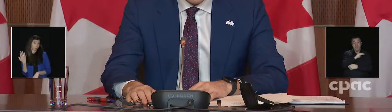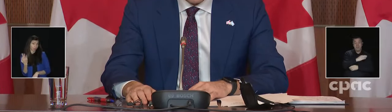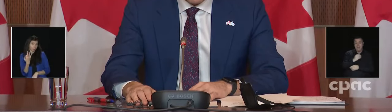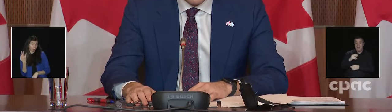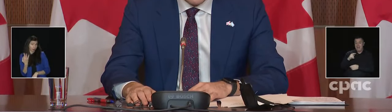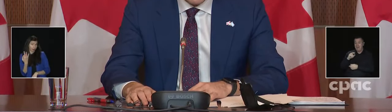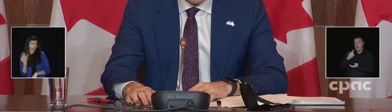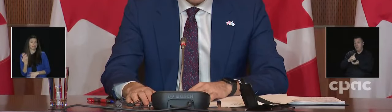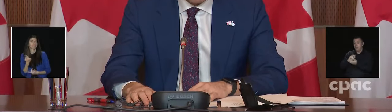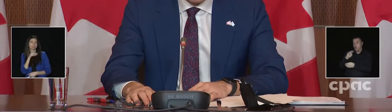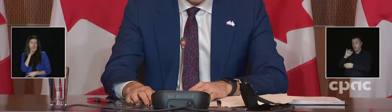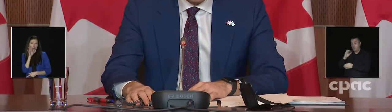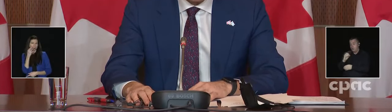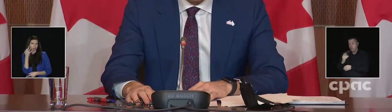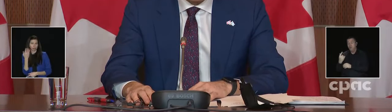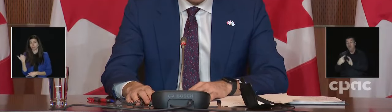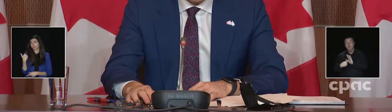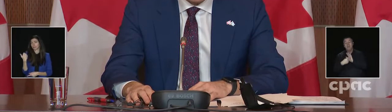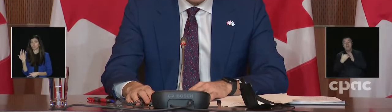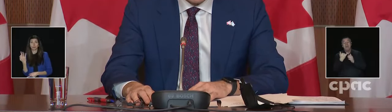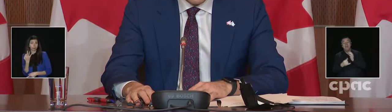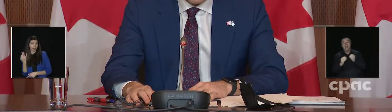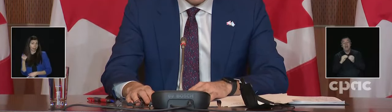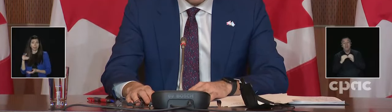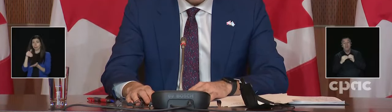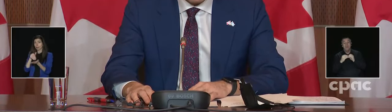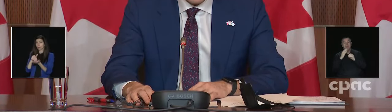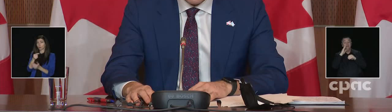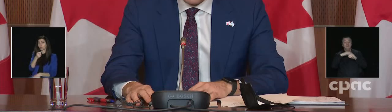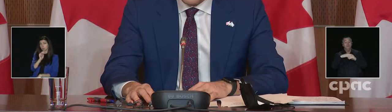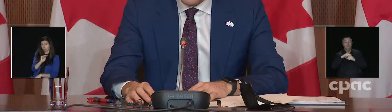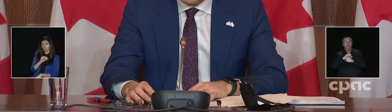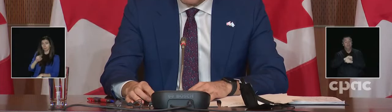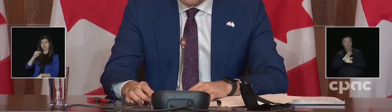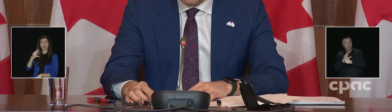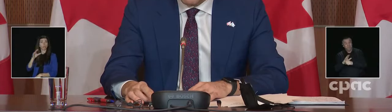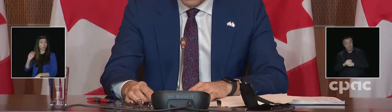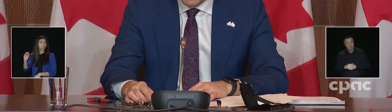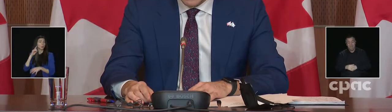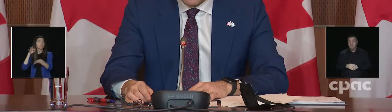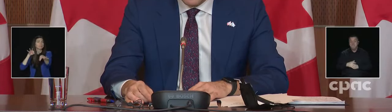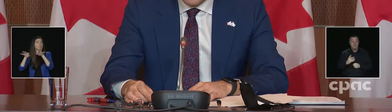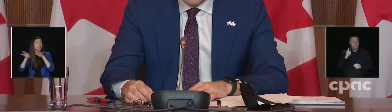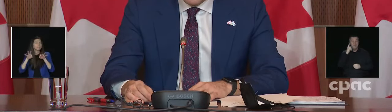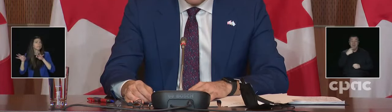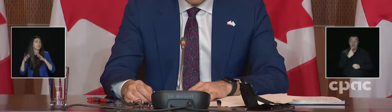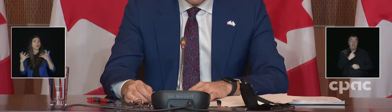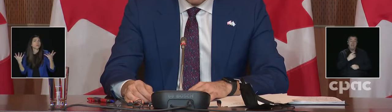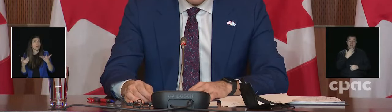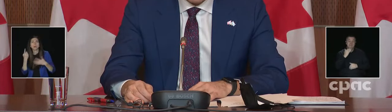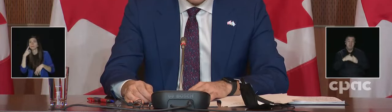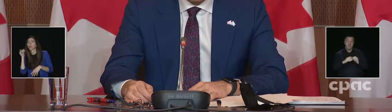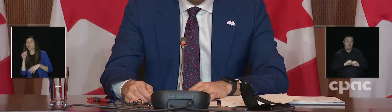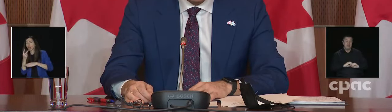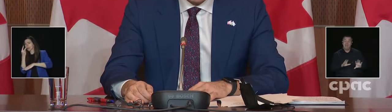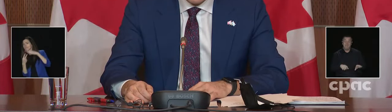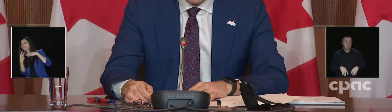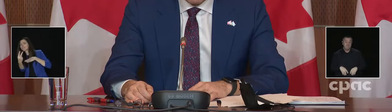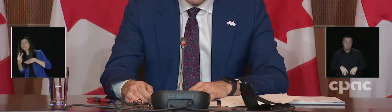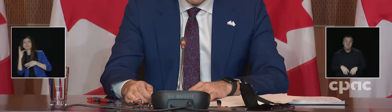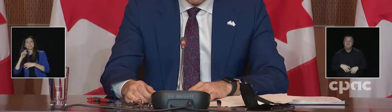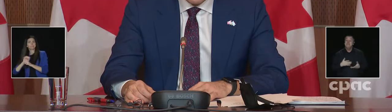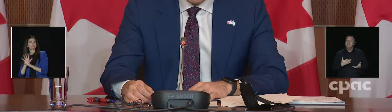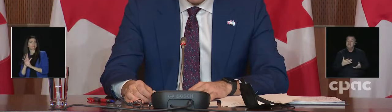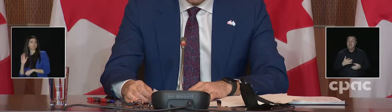leurs dernières données de modélisation de la COVID-19. La tendance est malheureusement claire. Nous pouvons nous attendre à ce que les